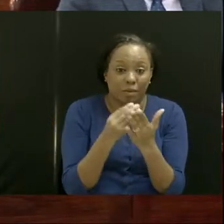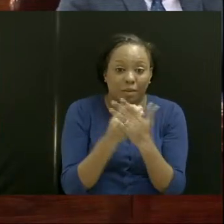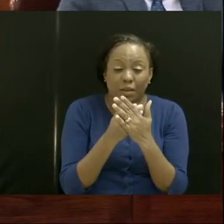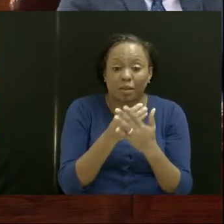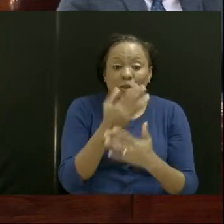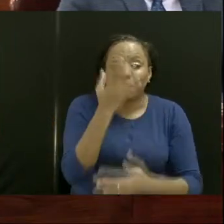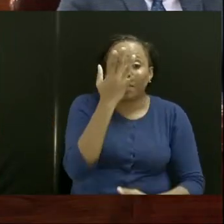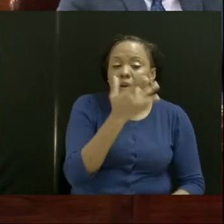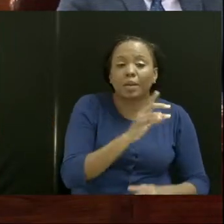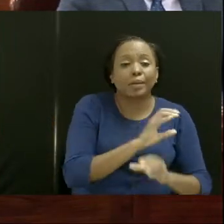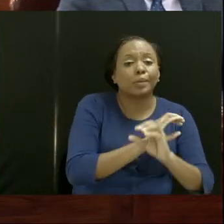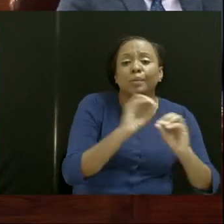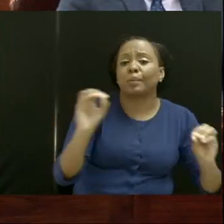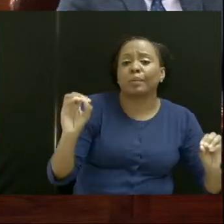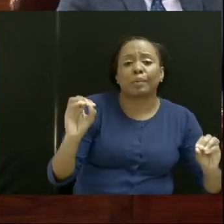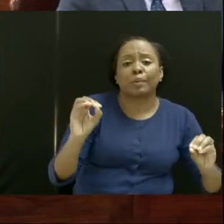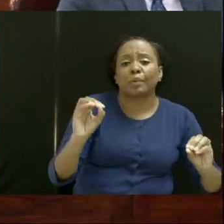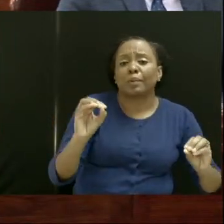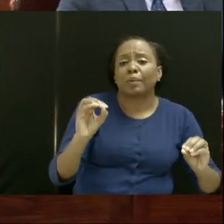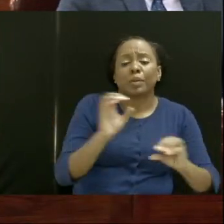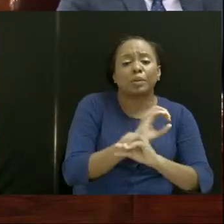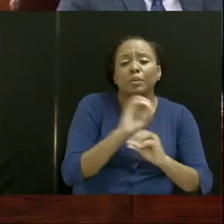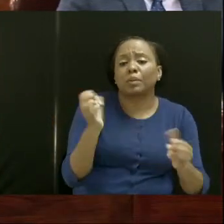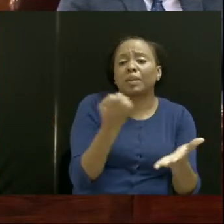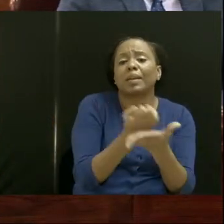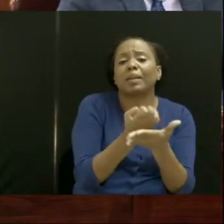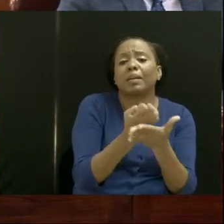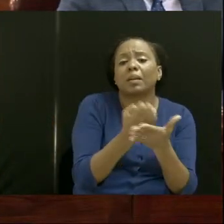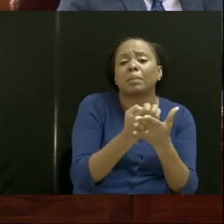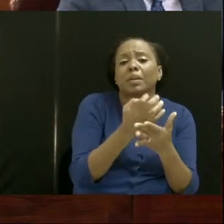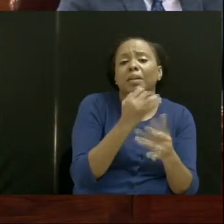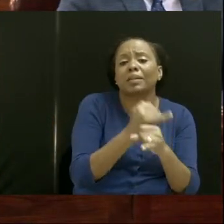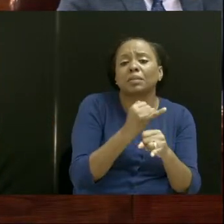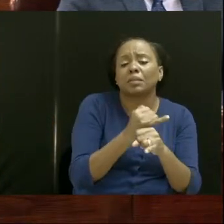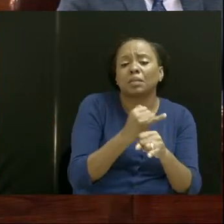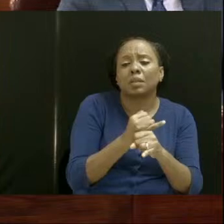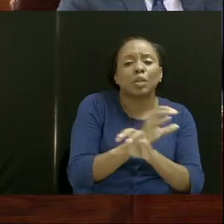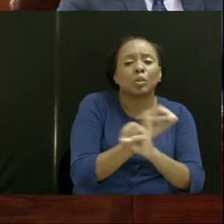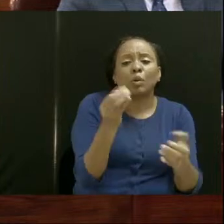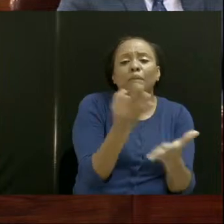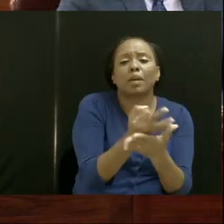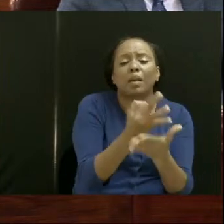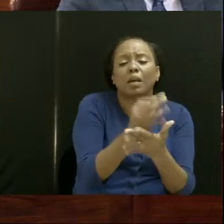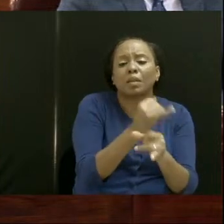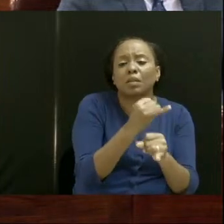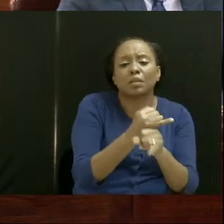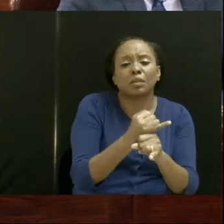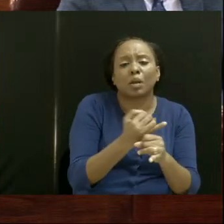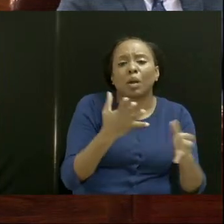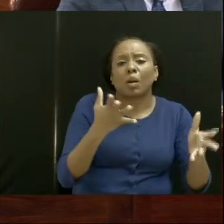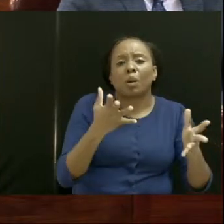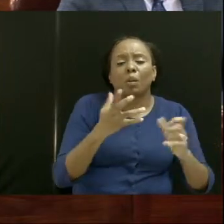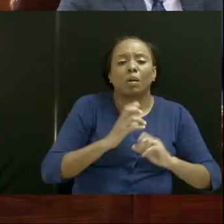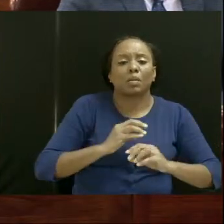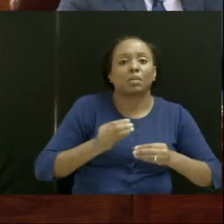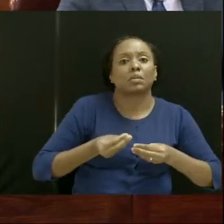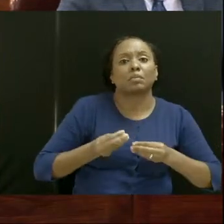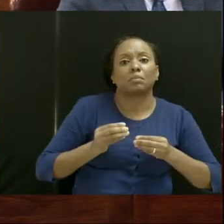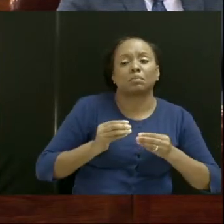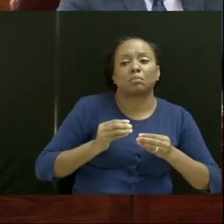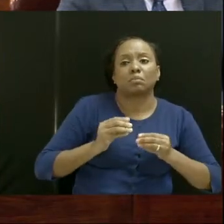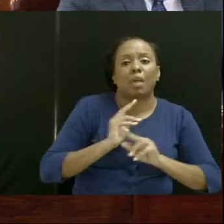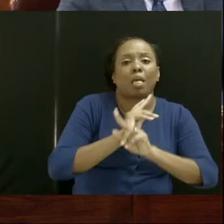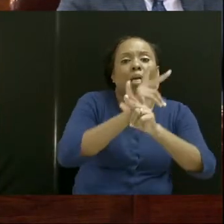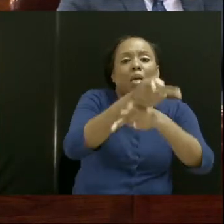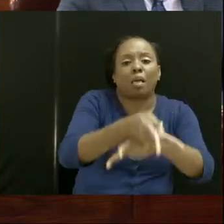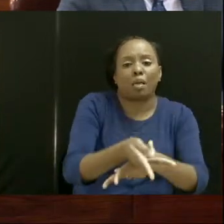that through policy prudence determined that it would not borrow at the